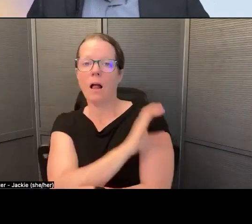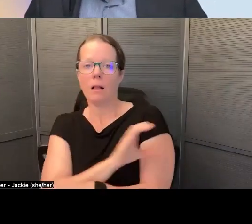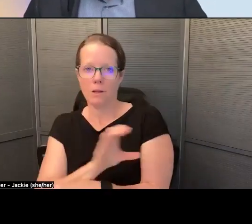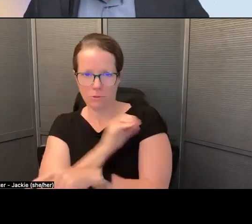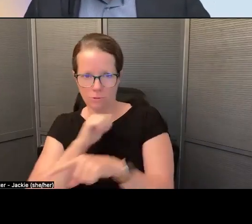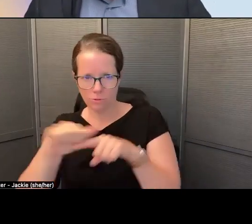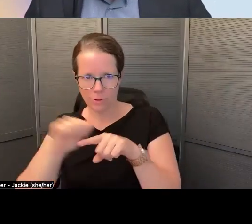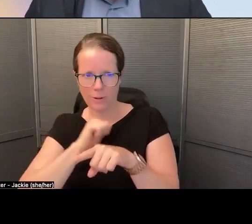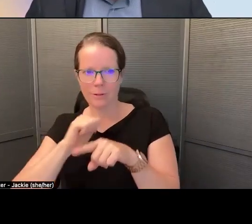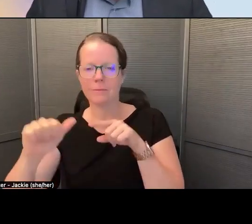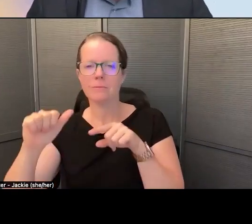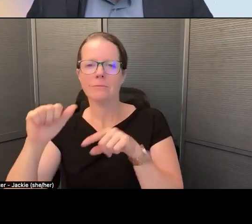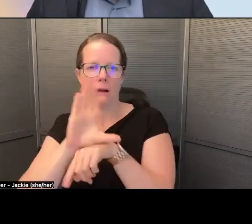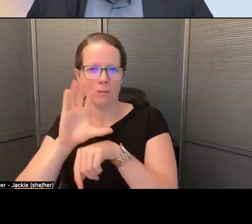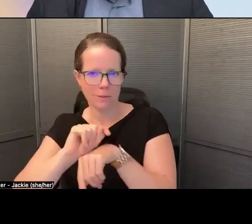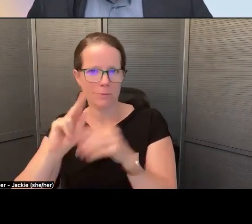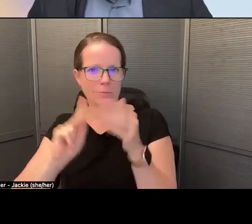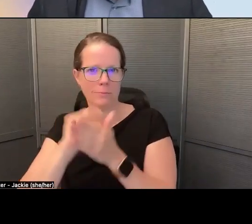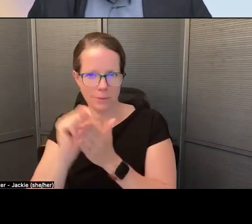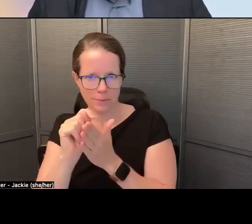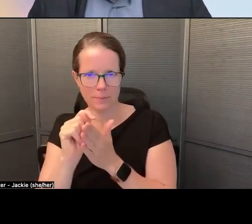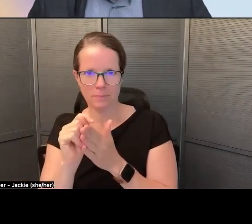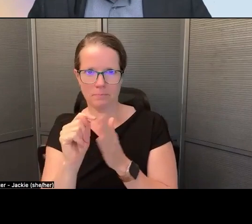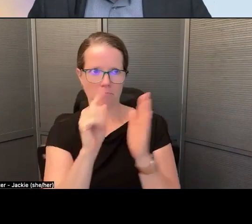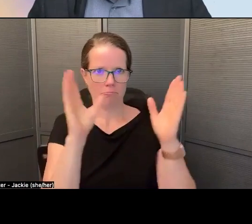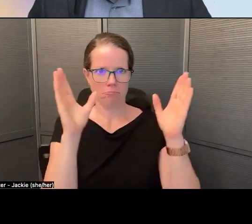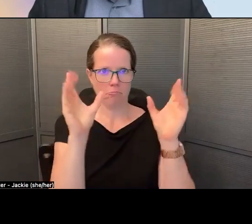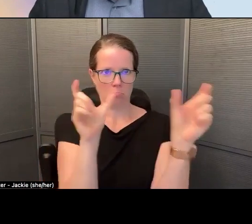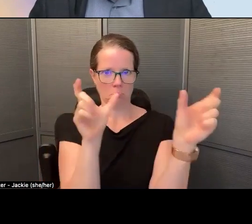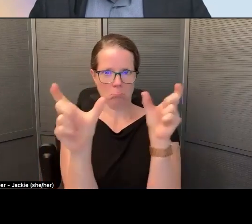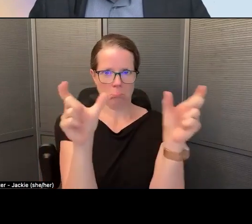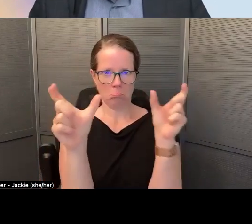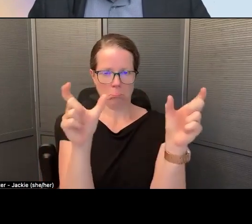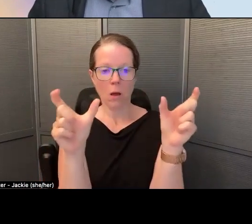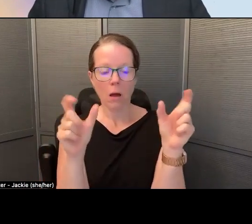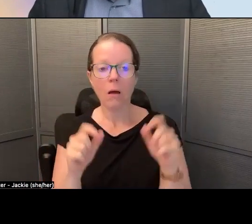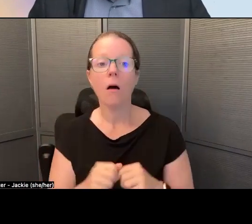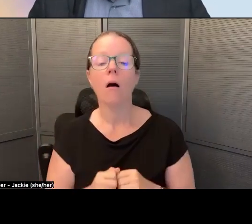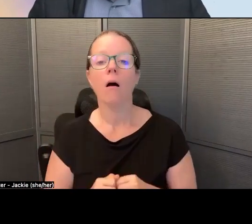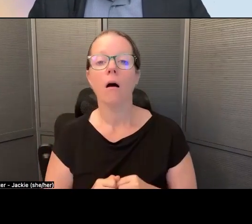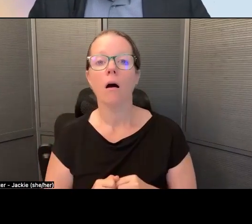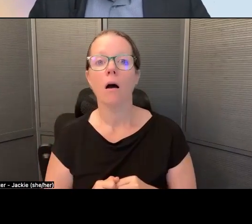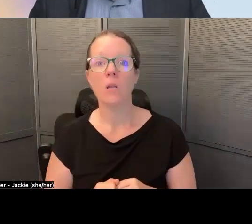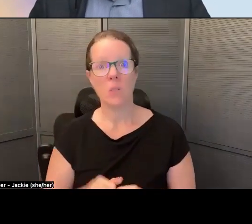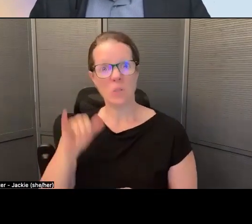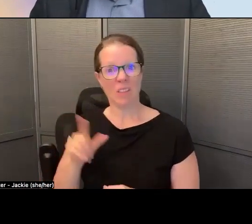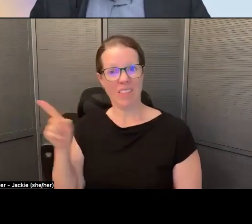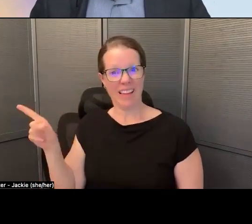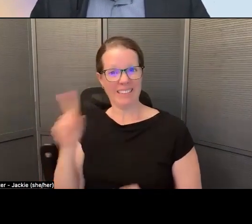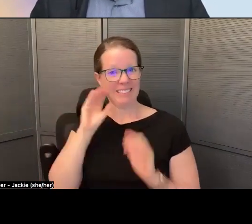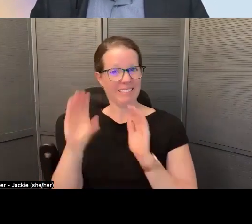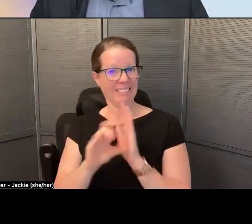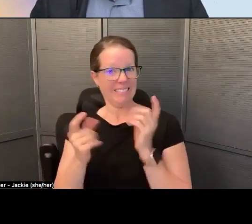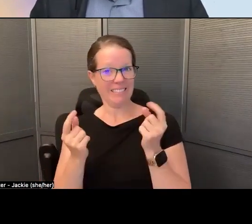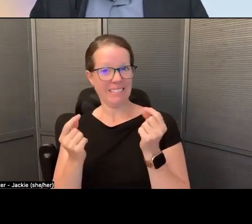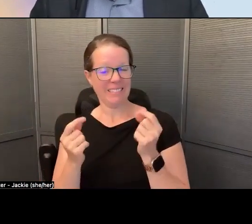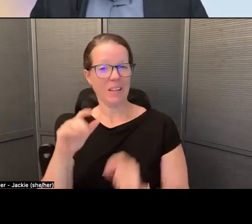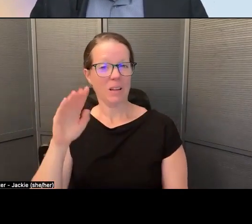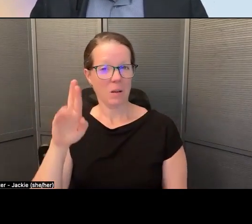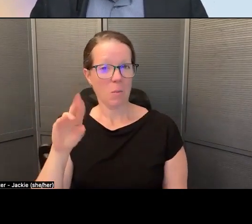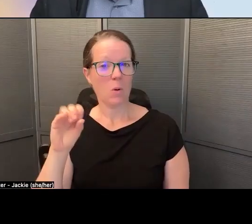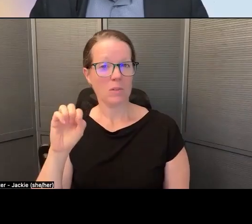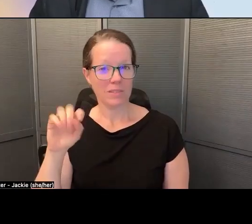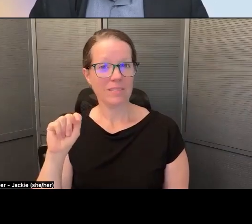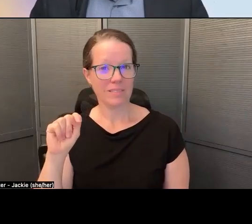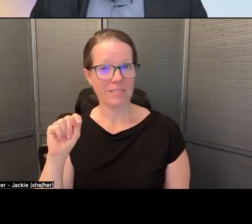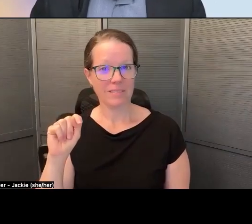training and consultation period. So what you can see from this visual is that Brosset scores really dramatically